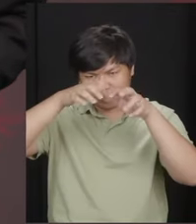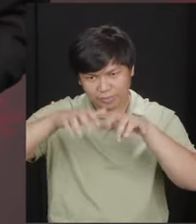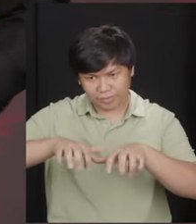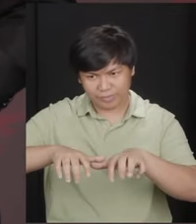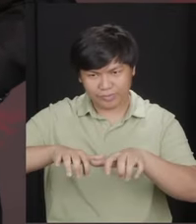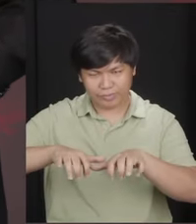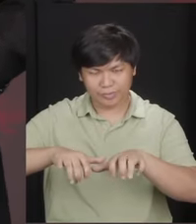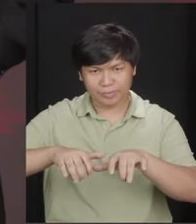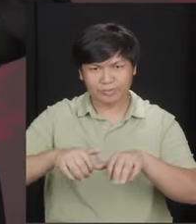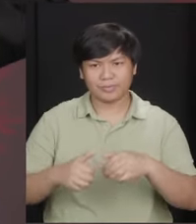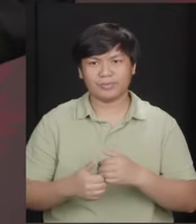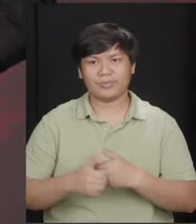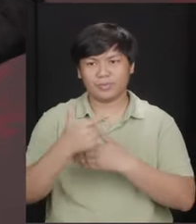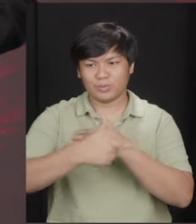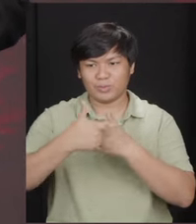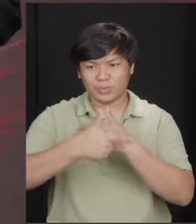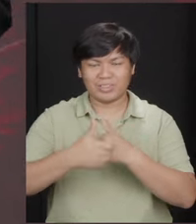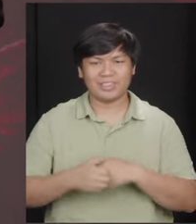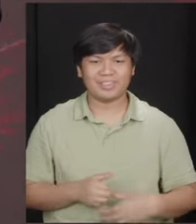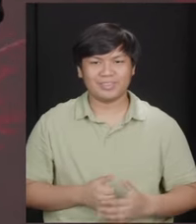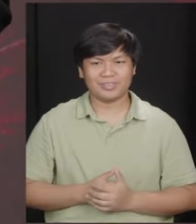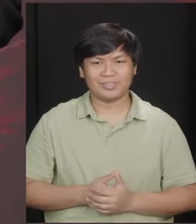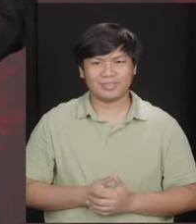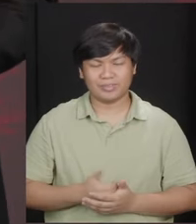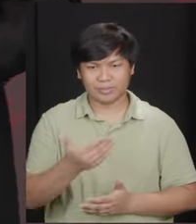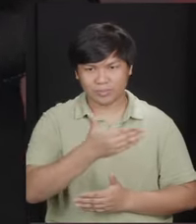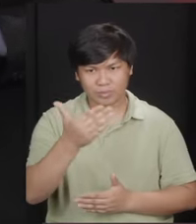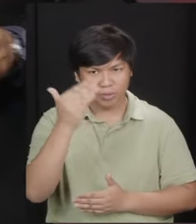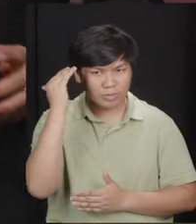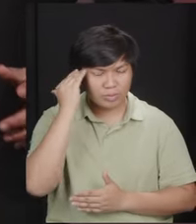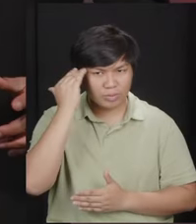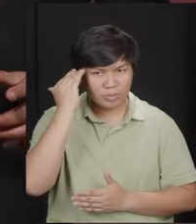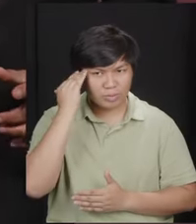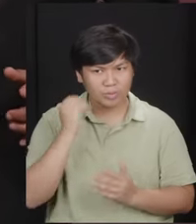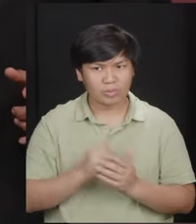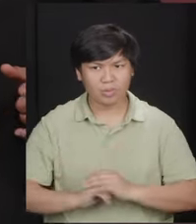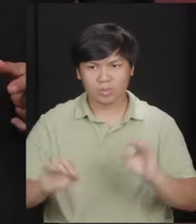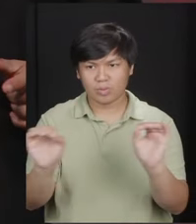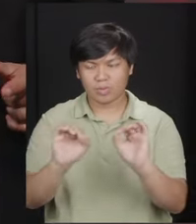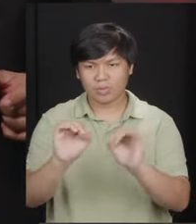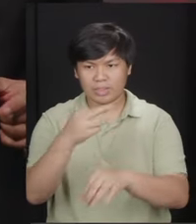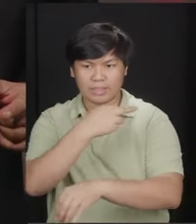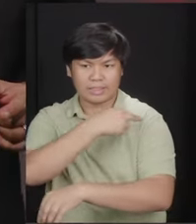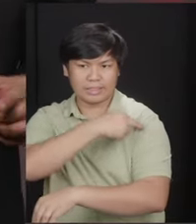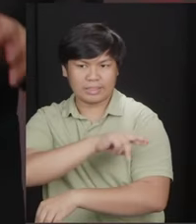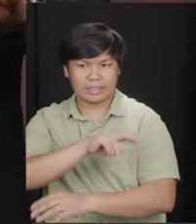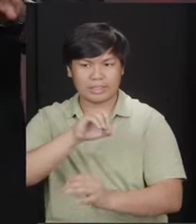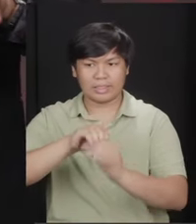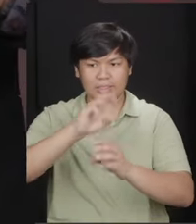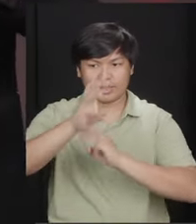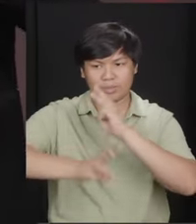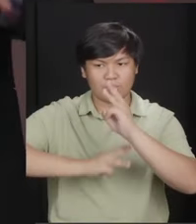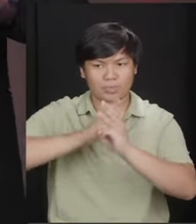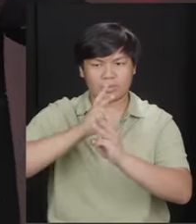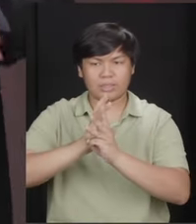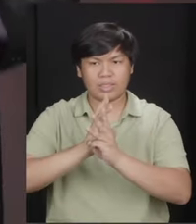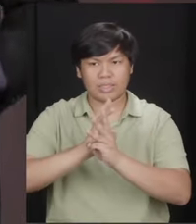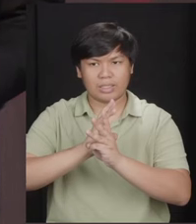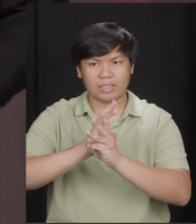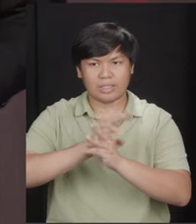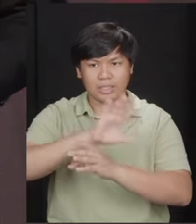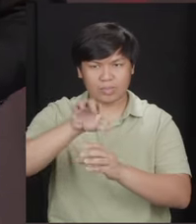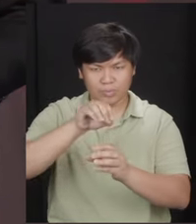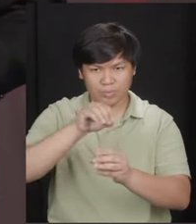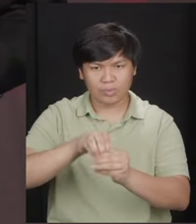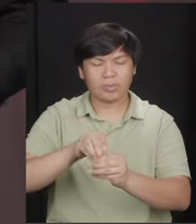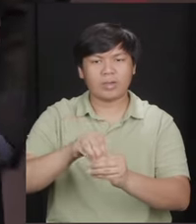Google. Now, did you know that there isn't a single religion in the world that contained the same